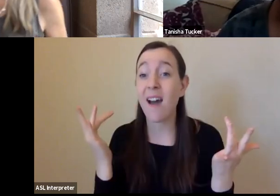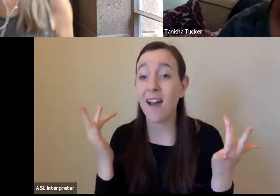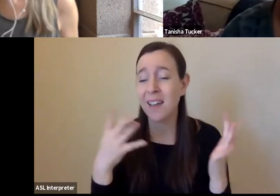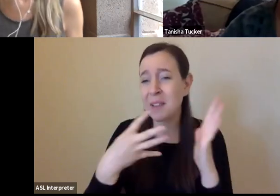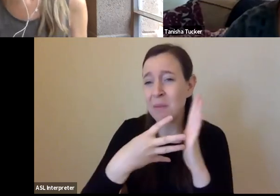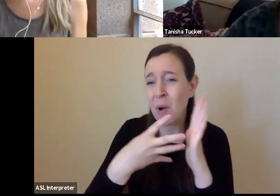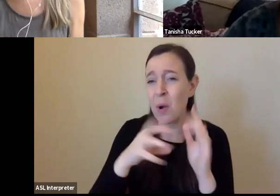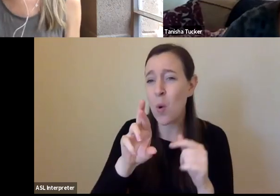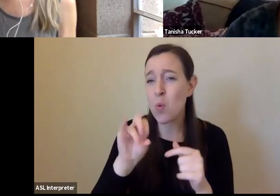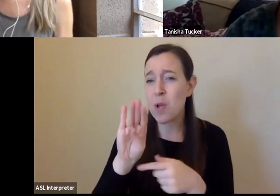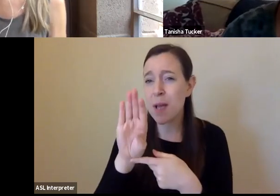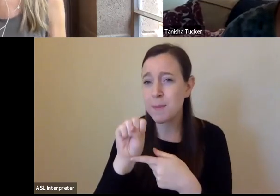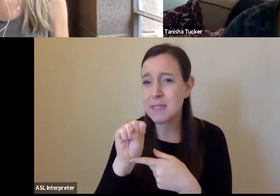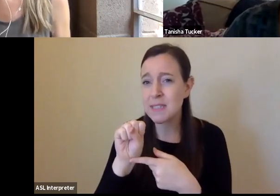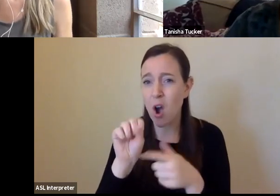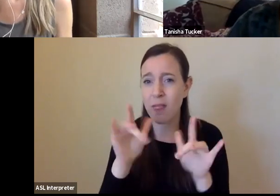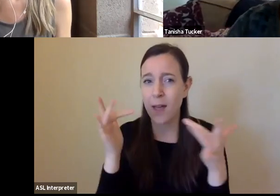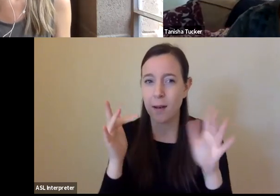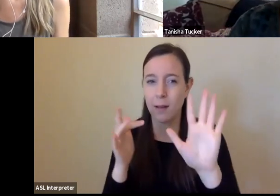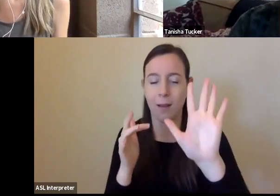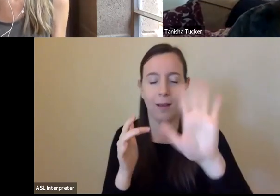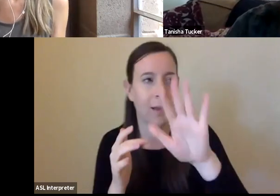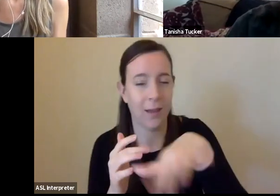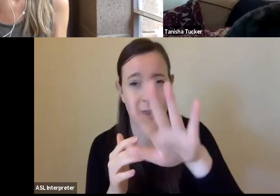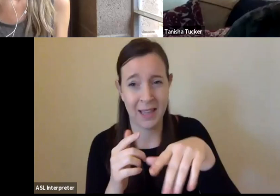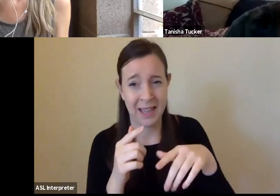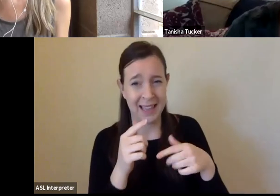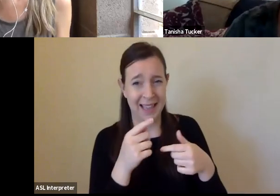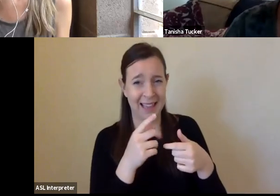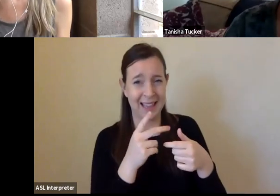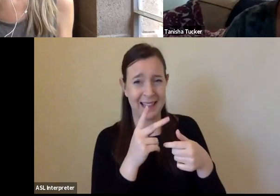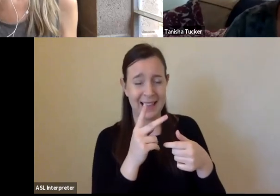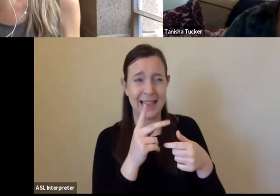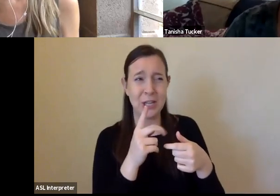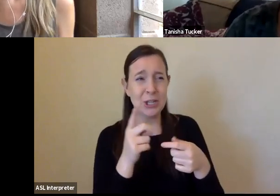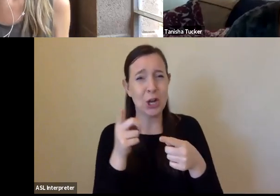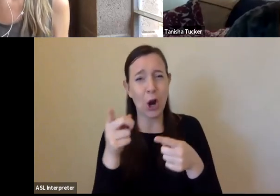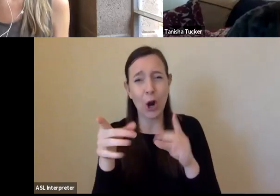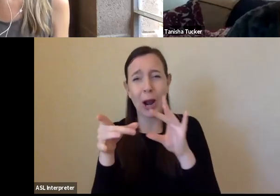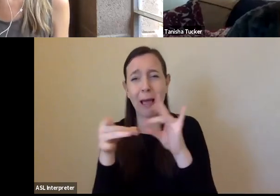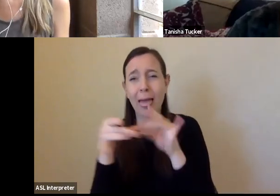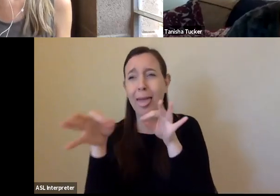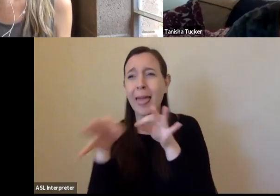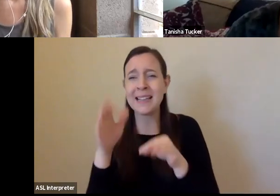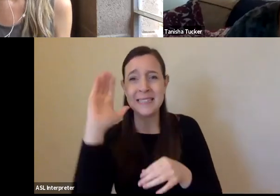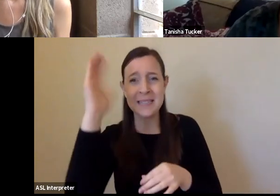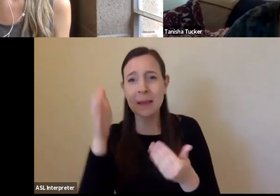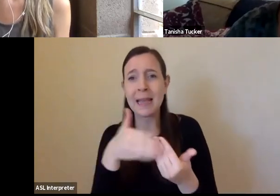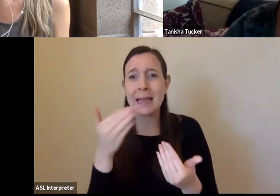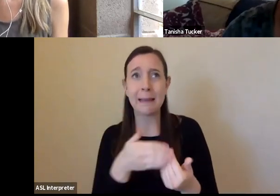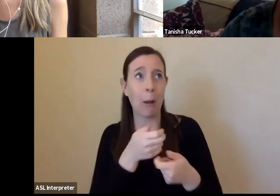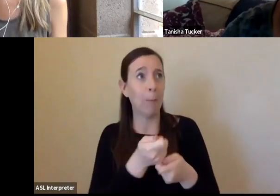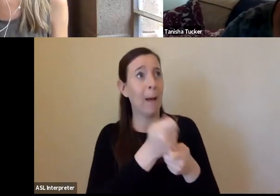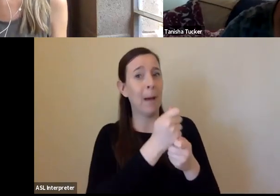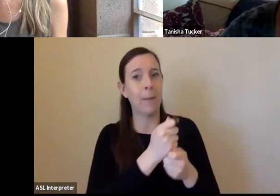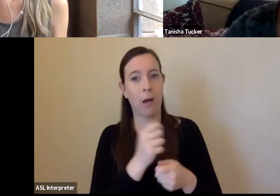She makes it sound easy, but there's definitely a skill perfected over many, many